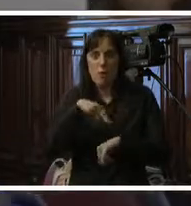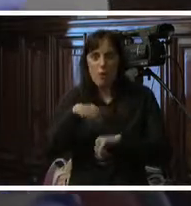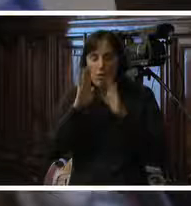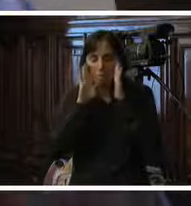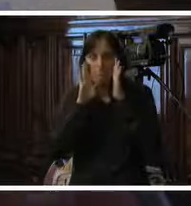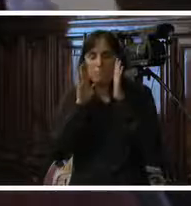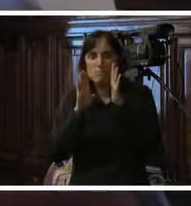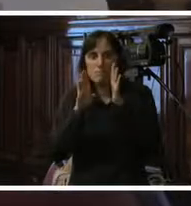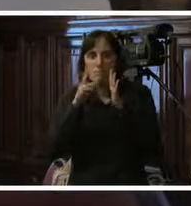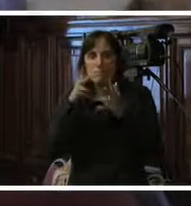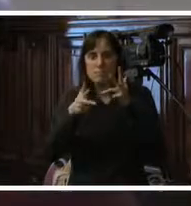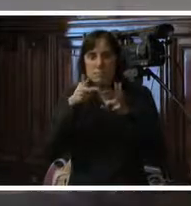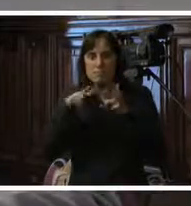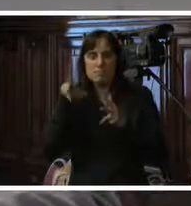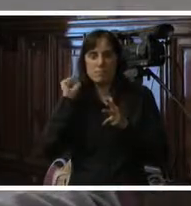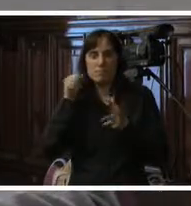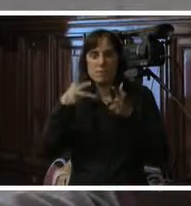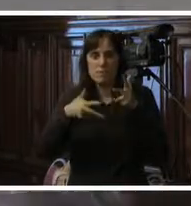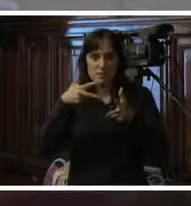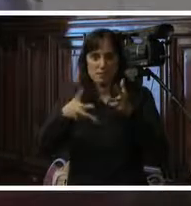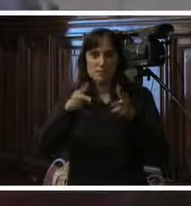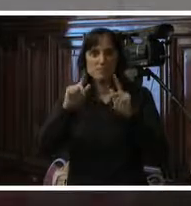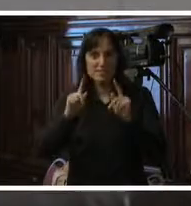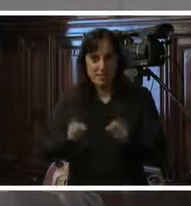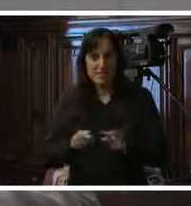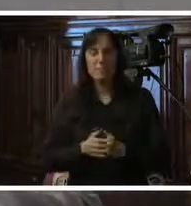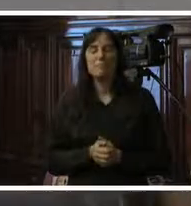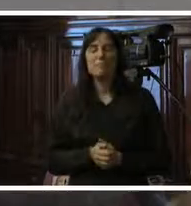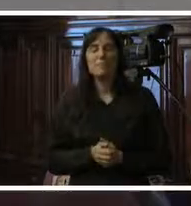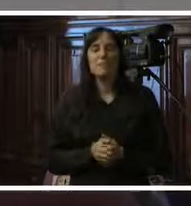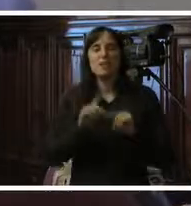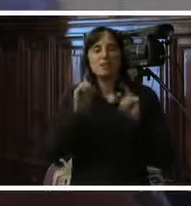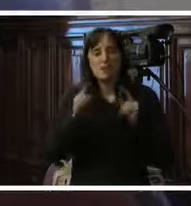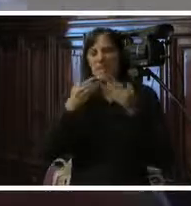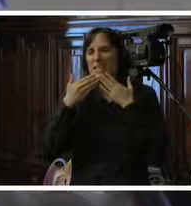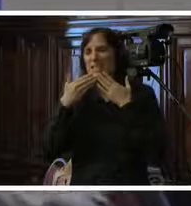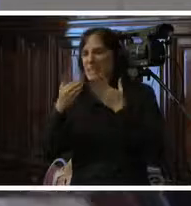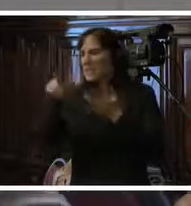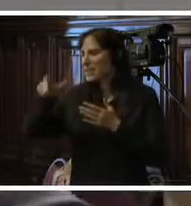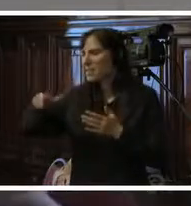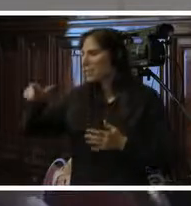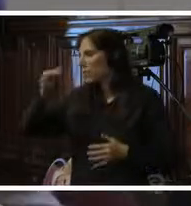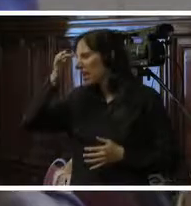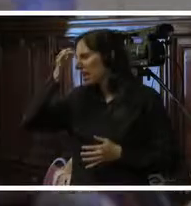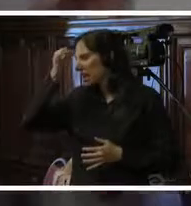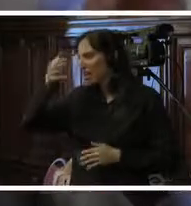very much. And thanks to the videographers, well, camera people.